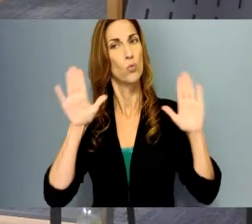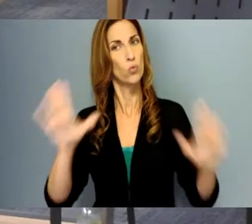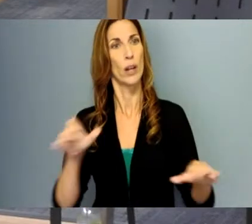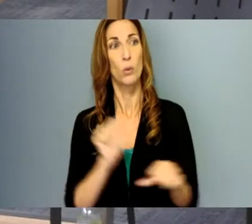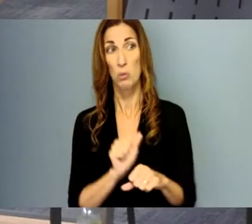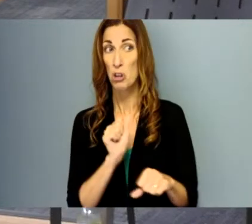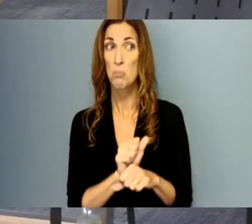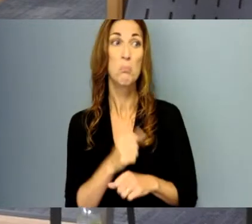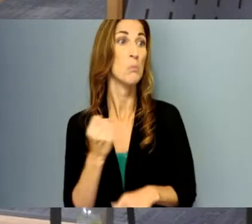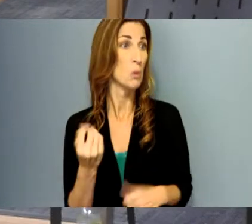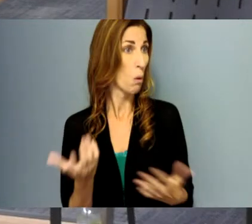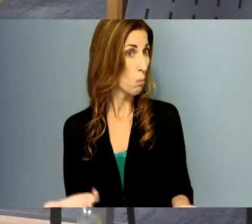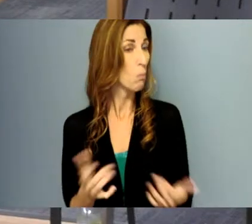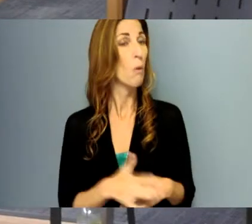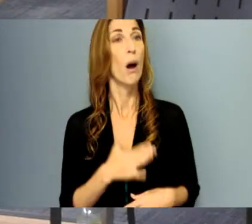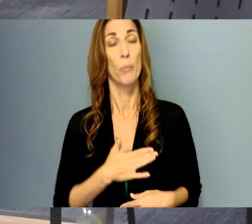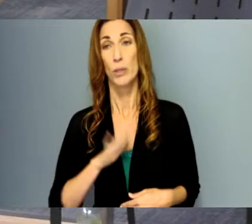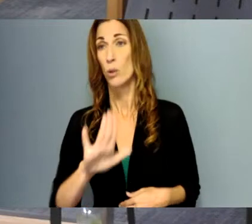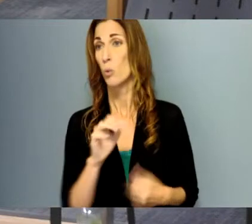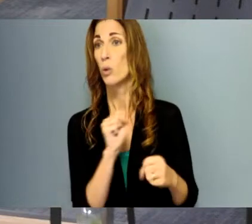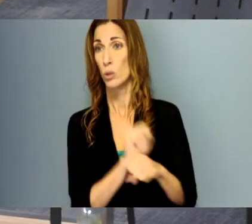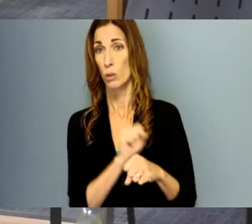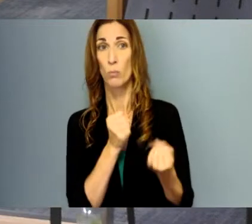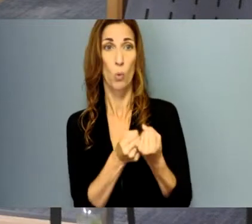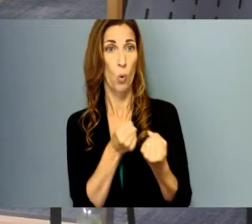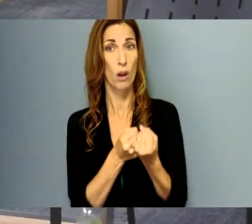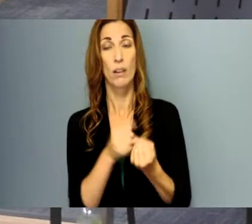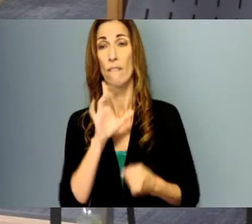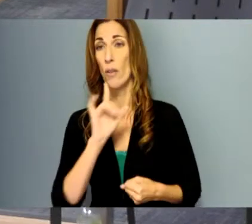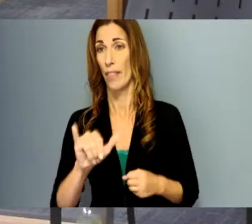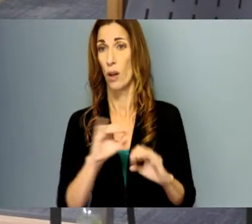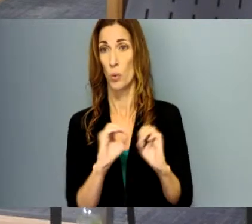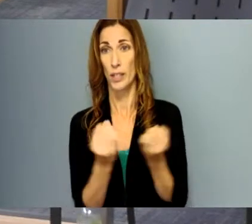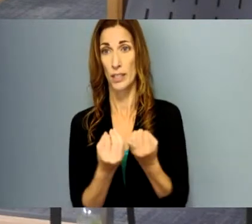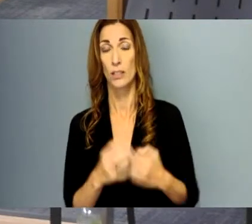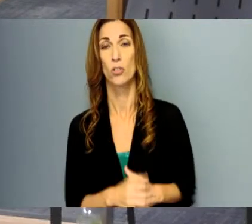So I appreciate your support of that organization.